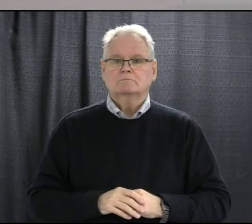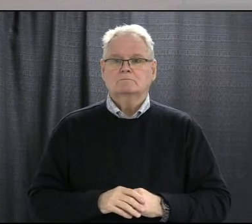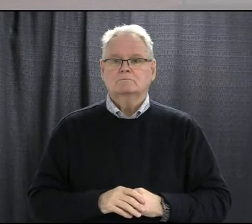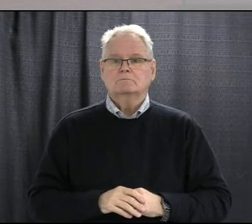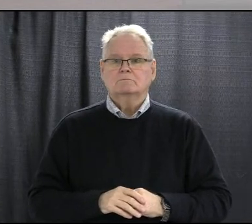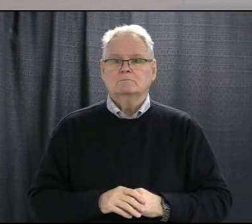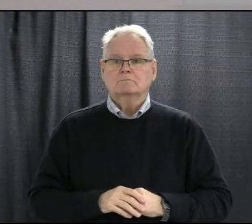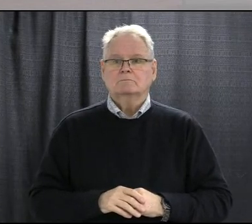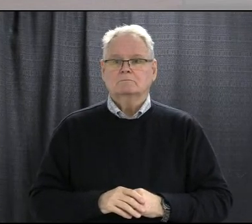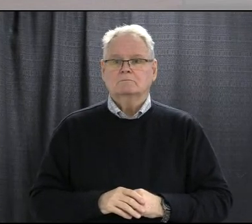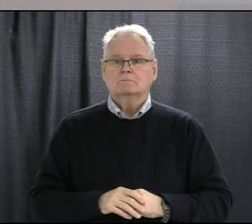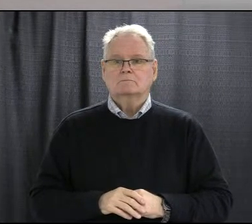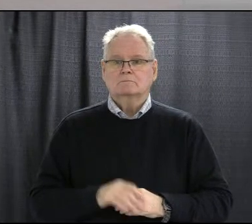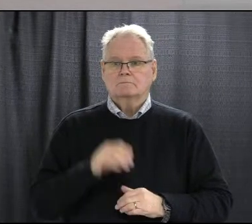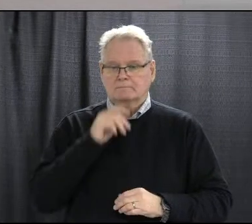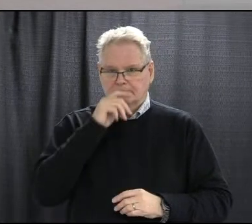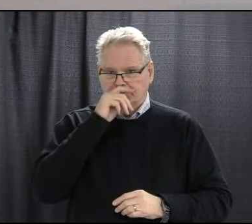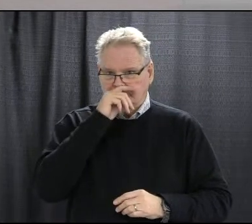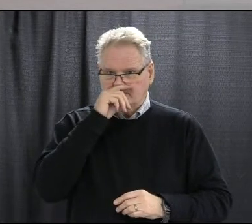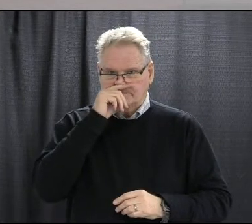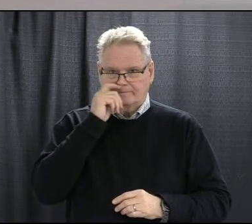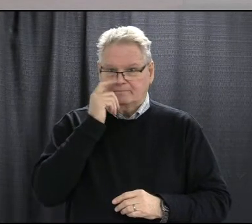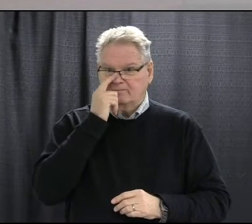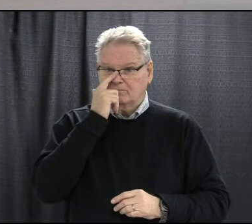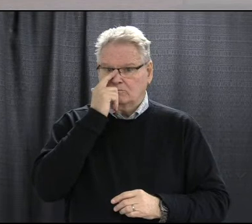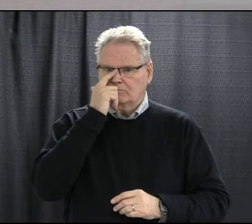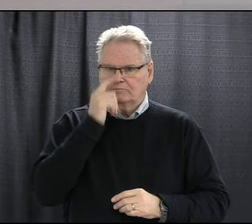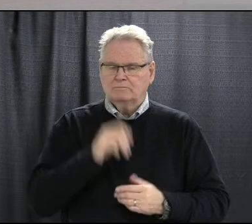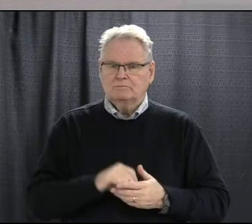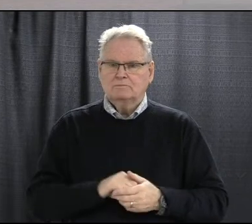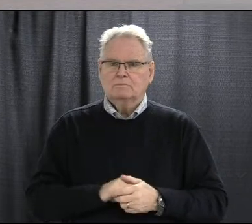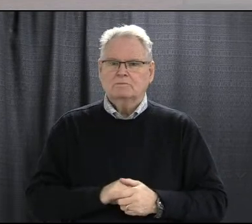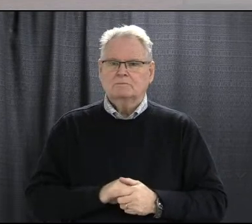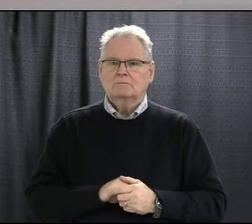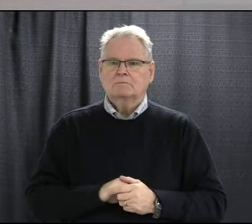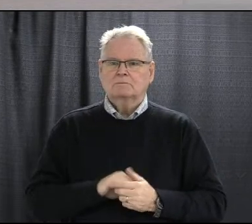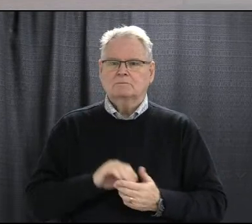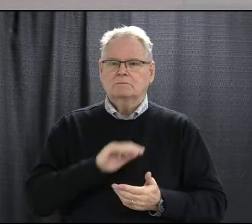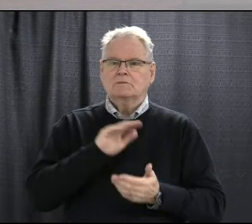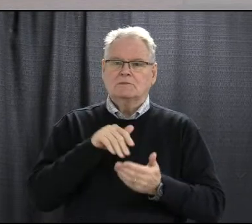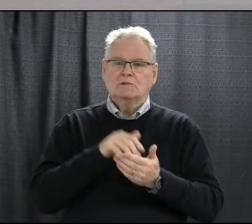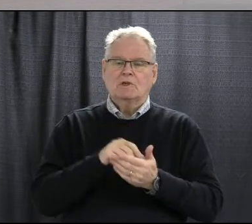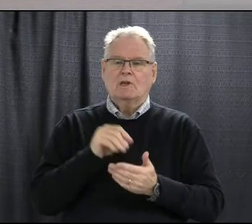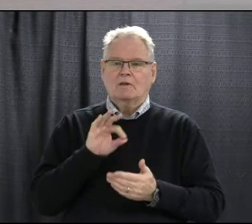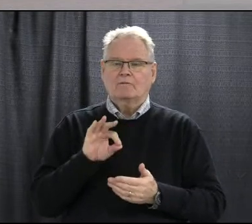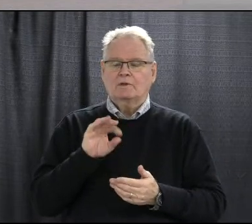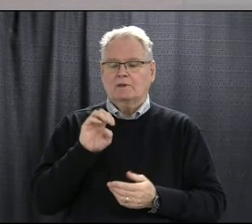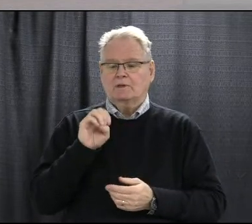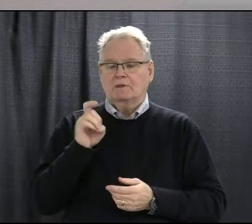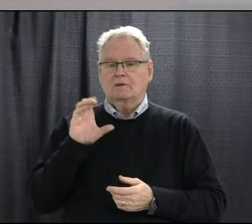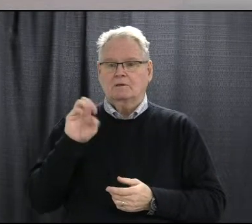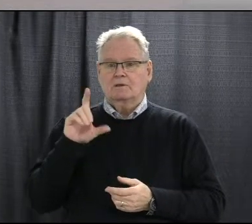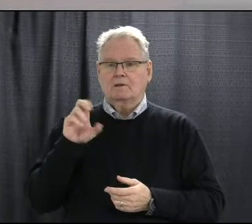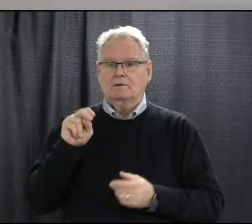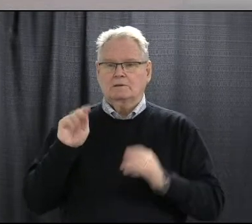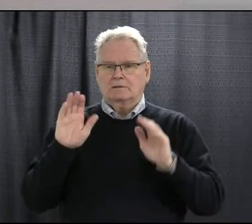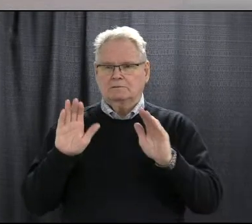outreach to all the seniors that are in the province that are exposed to varying levels of